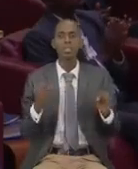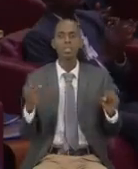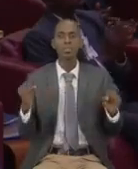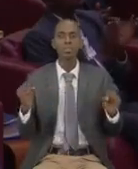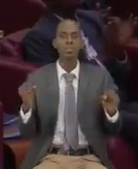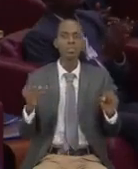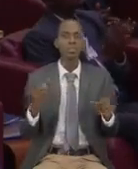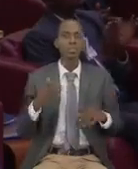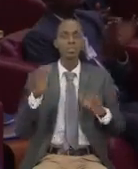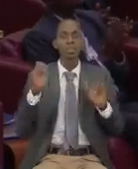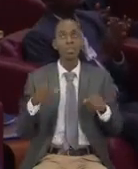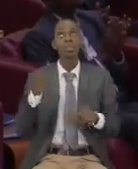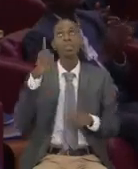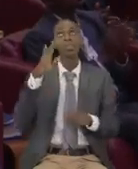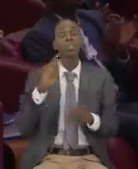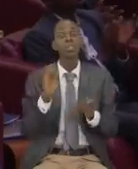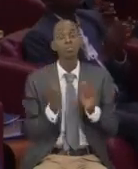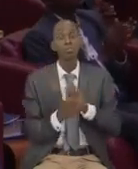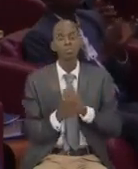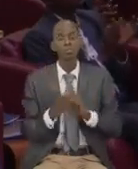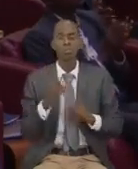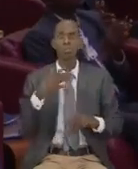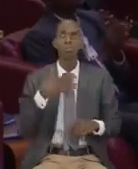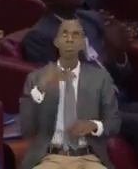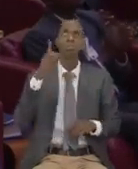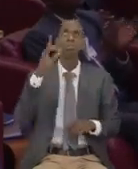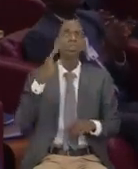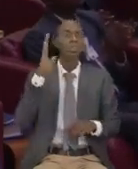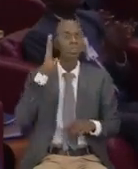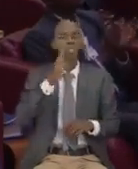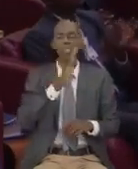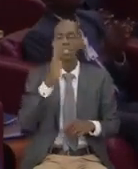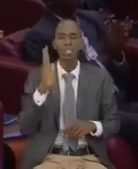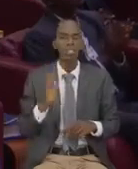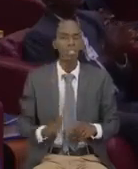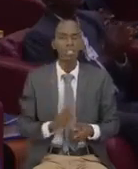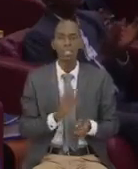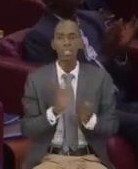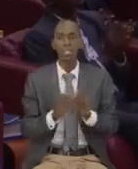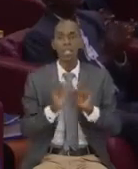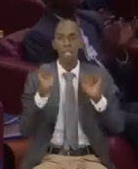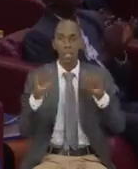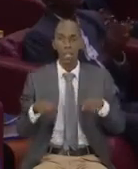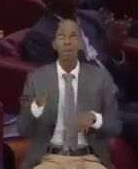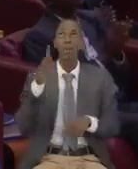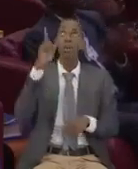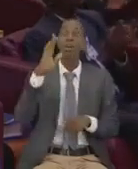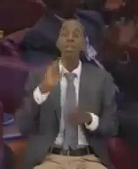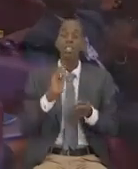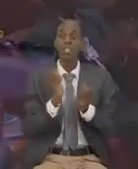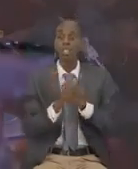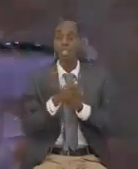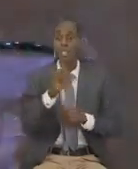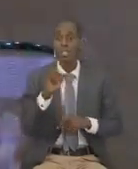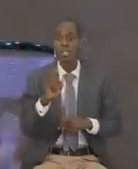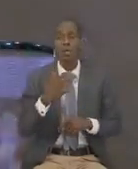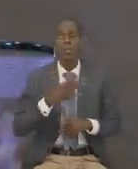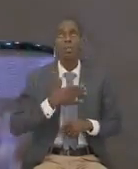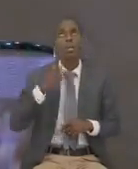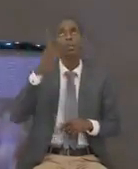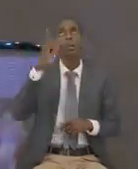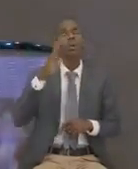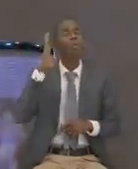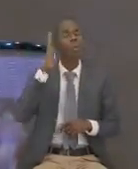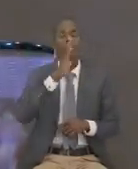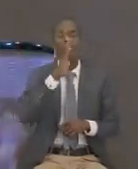Can God change? My God will never change. Can God change?